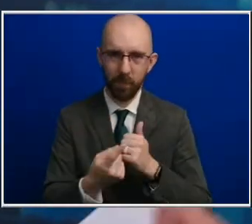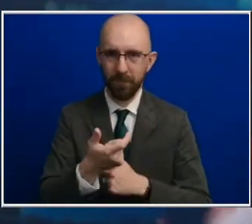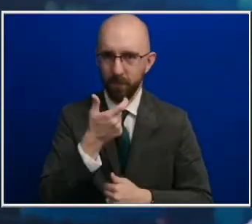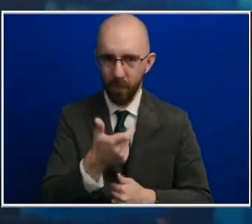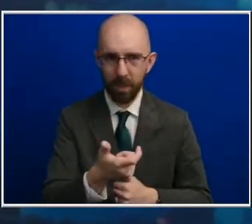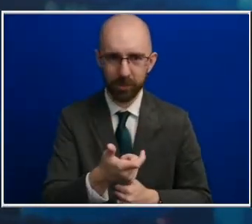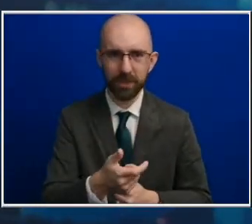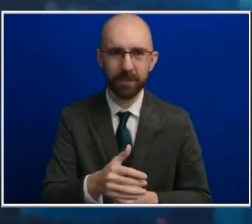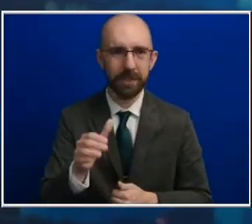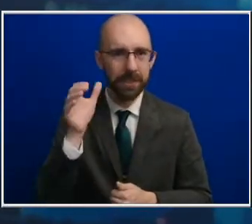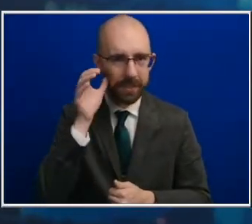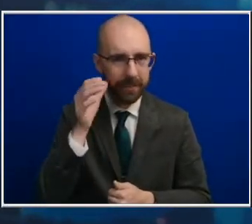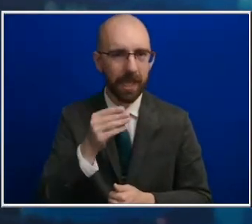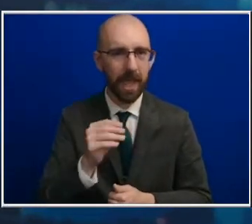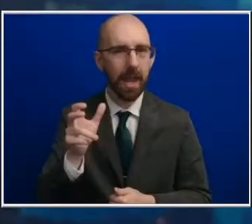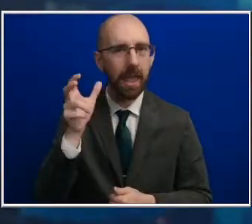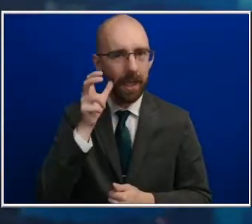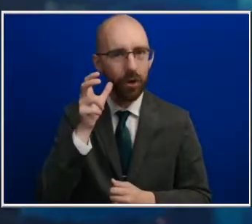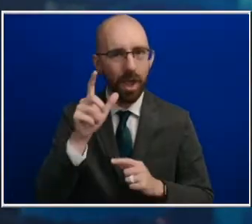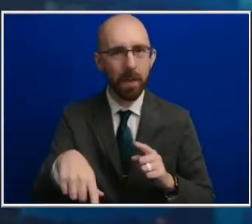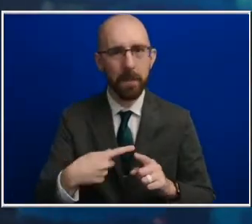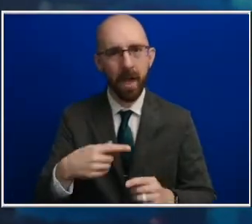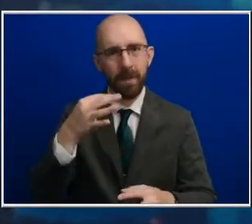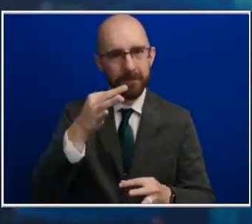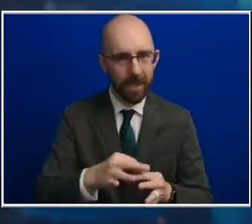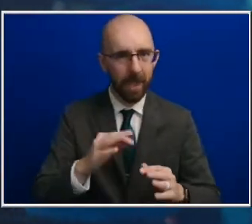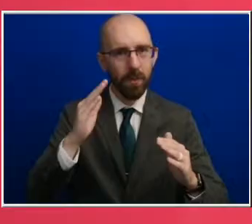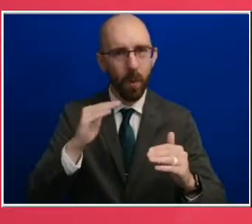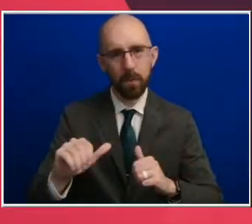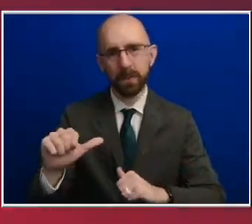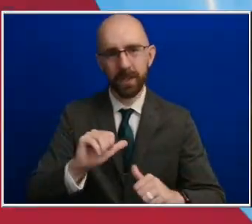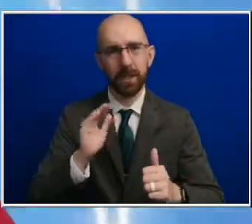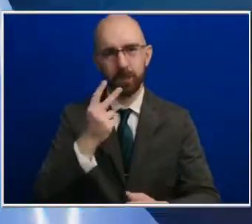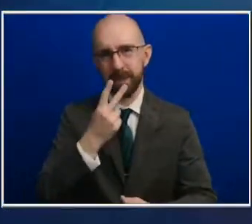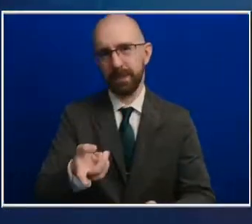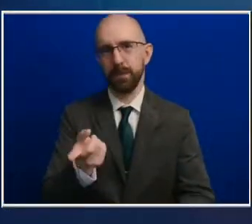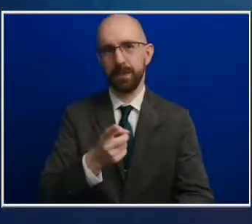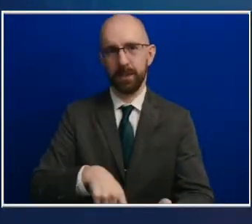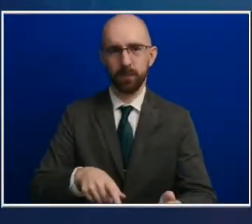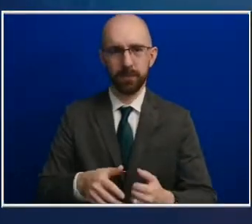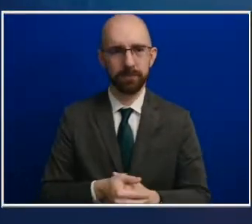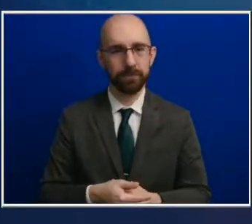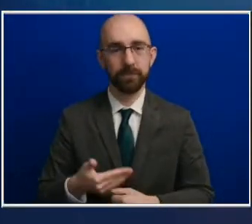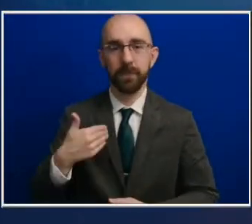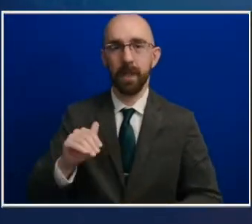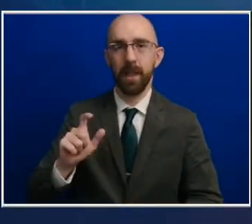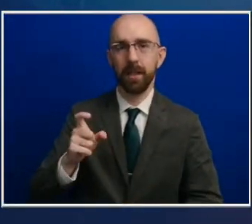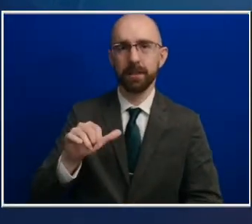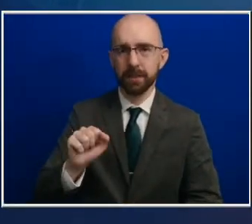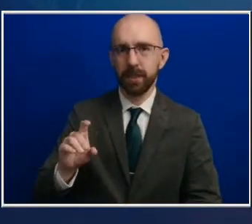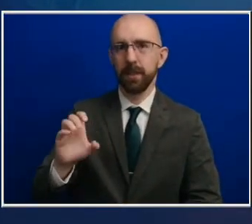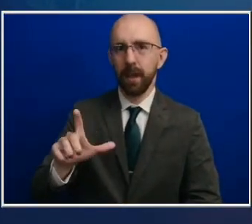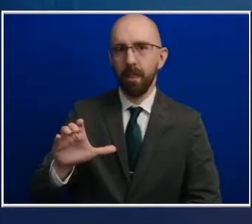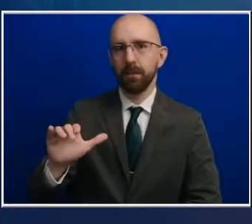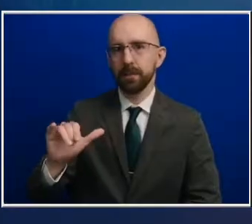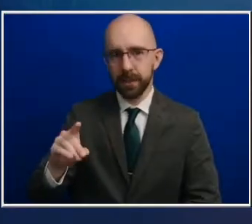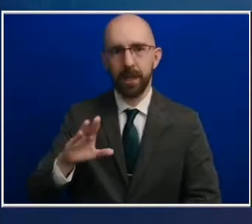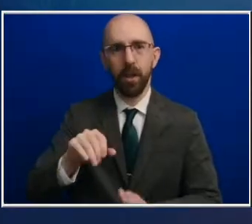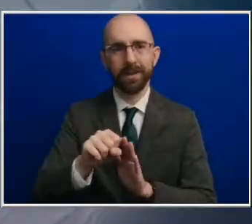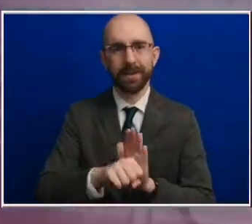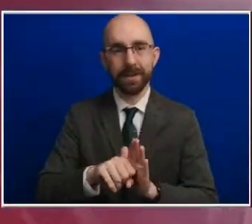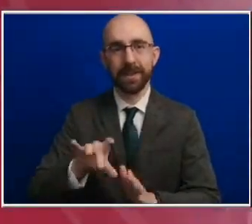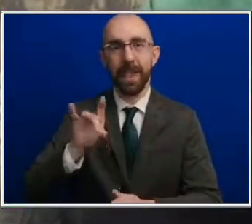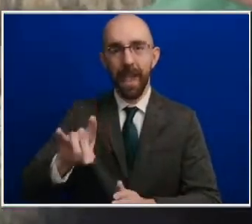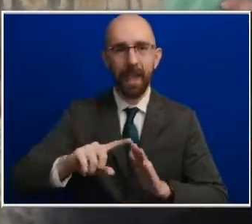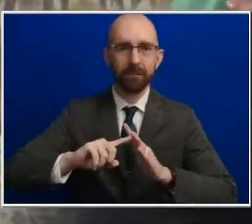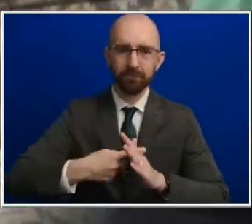listening, and hearing about faith, hope, and science again. We'll see you next week. I'm Alexis Del Cid on the Season 8 premiere of All